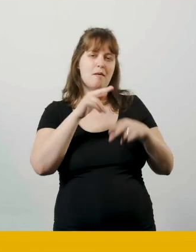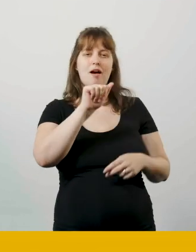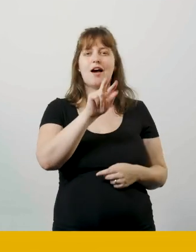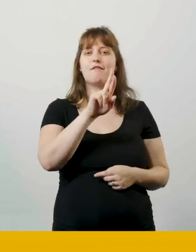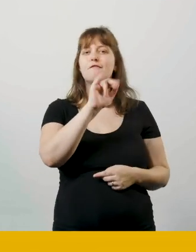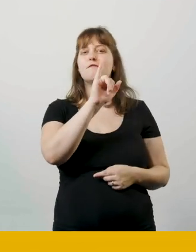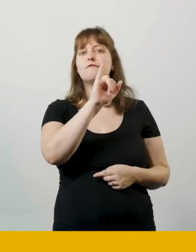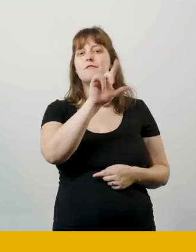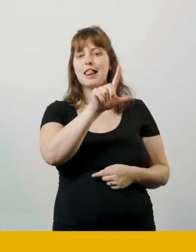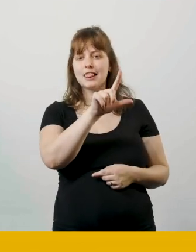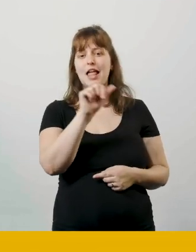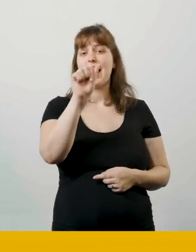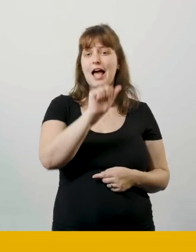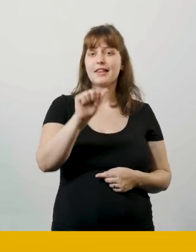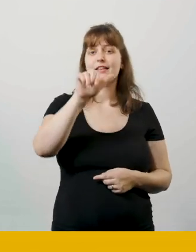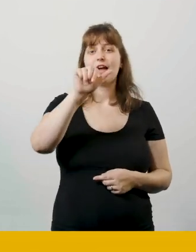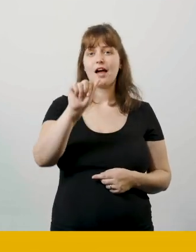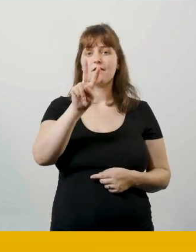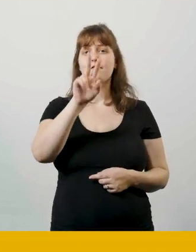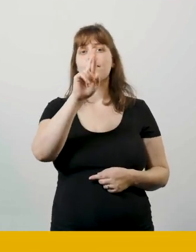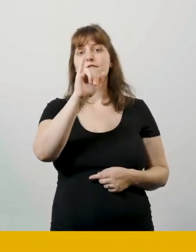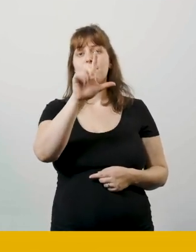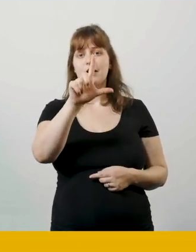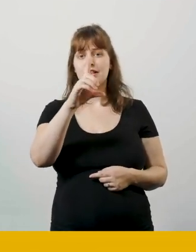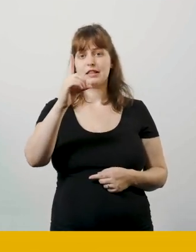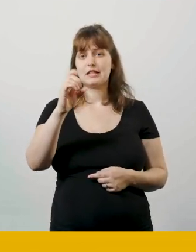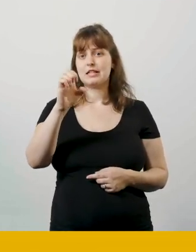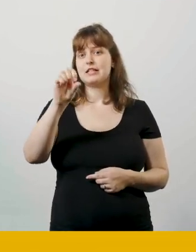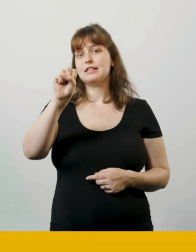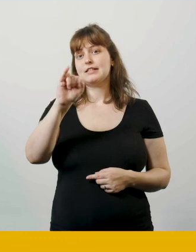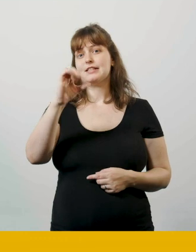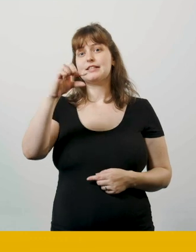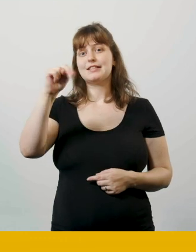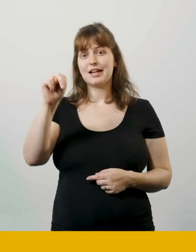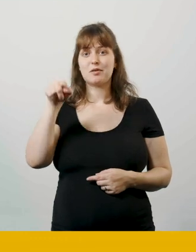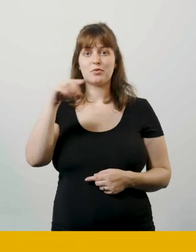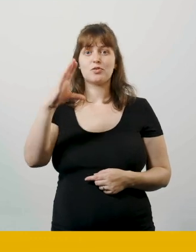at avrildesign.com. Thank you. Goodbye.